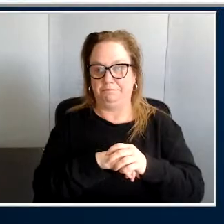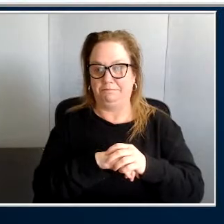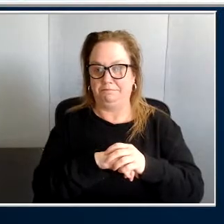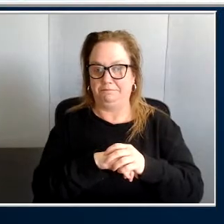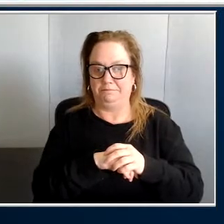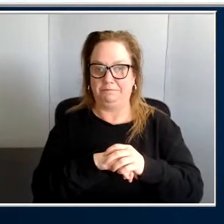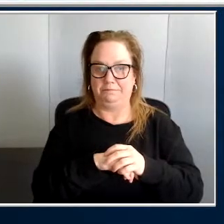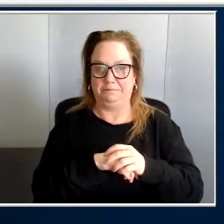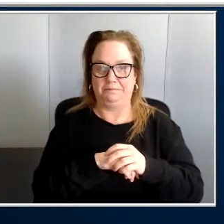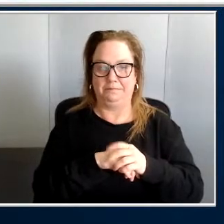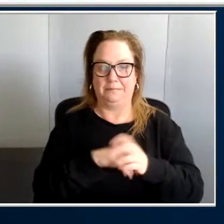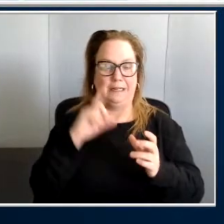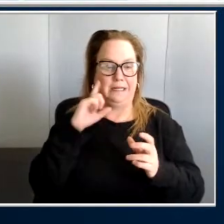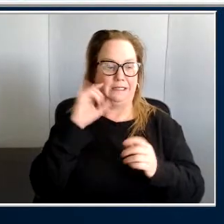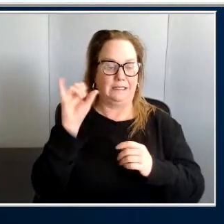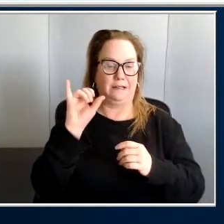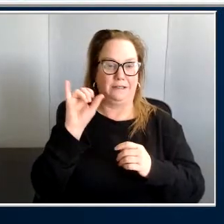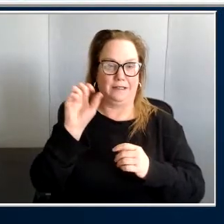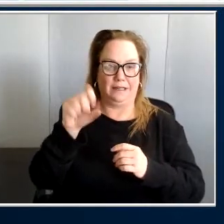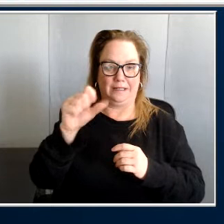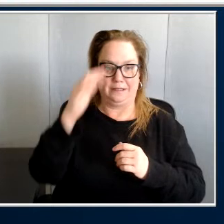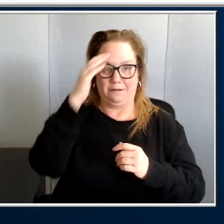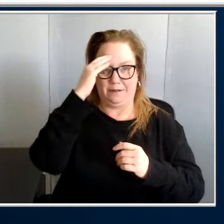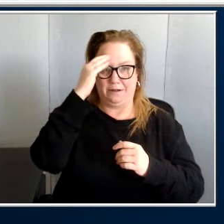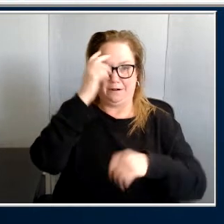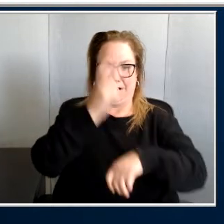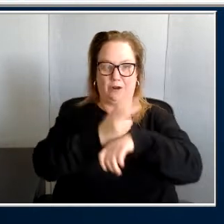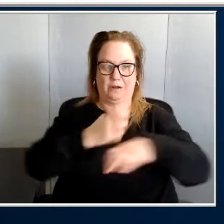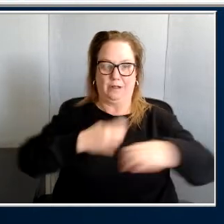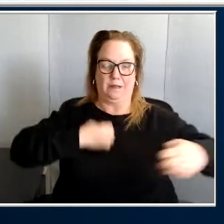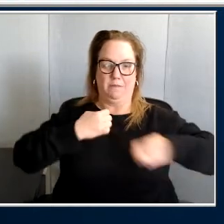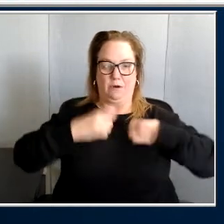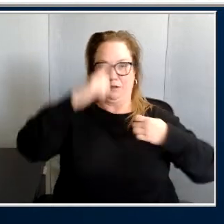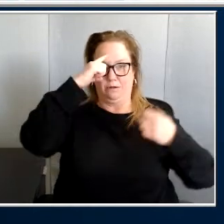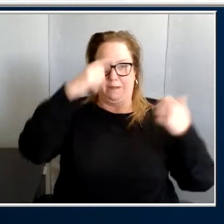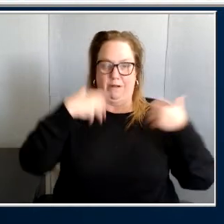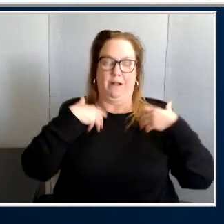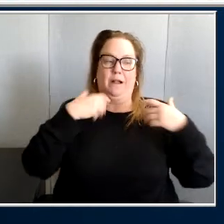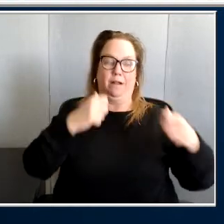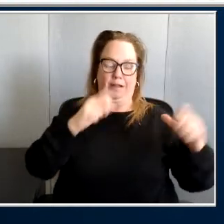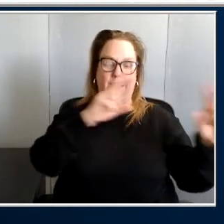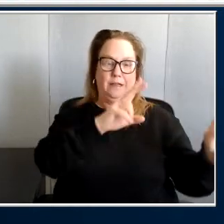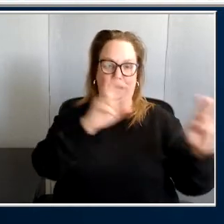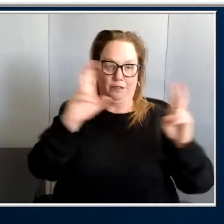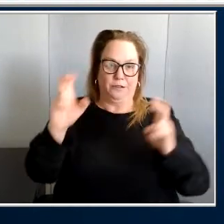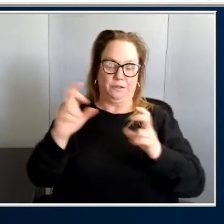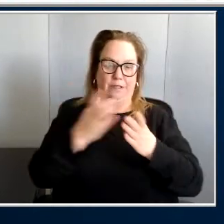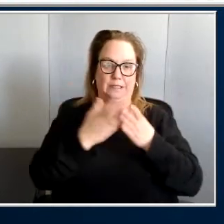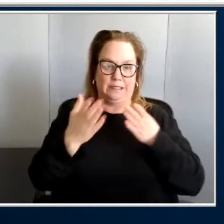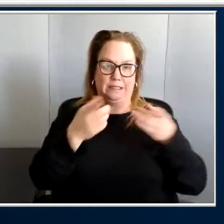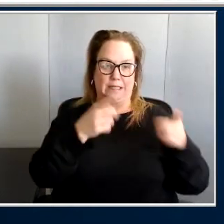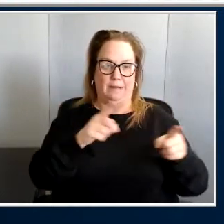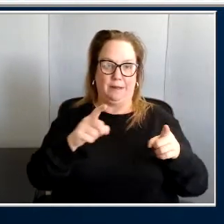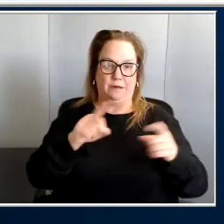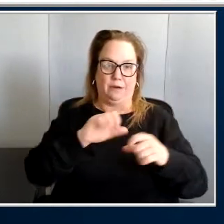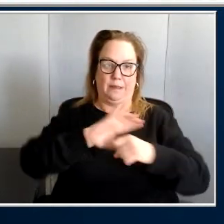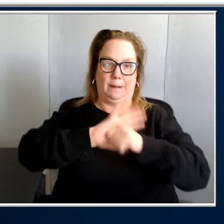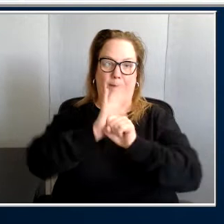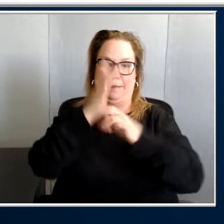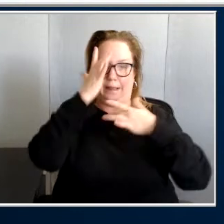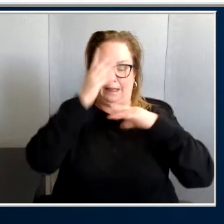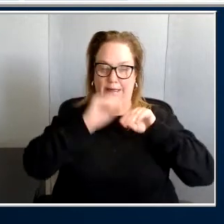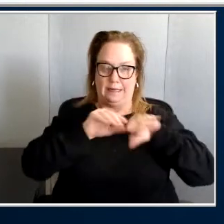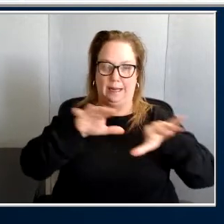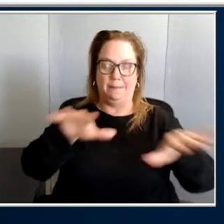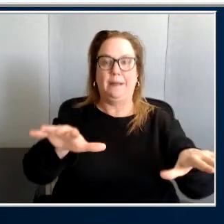well, it sounds like, yes, we know how hard the emotional and mental issues are when these things happen, especially during the pandemic. It sounds like you